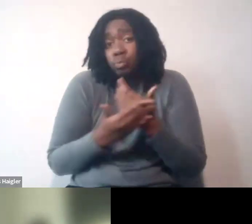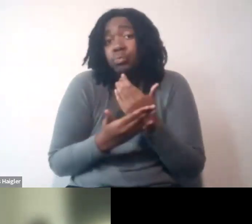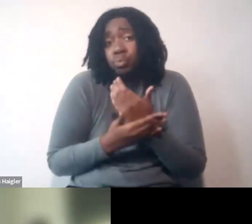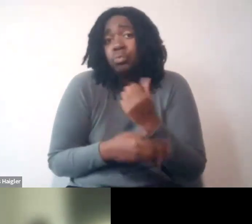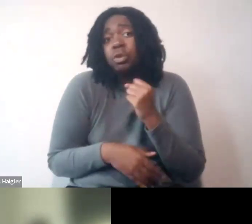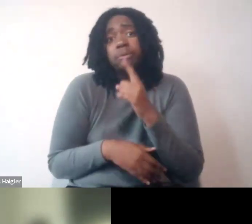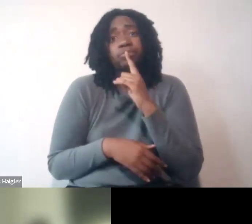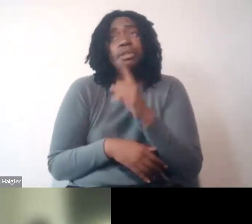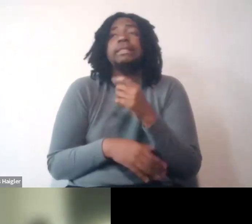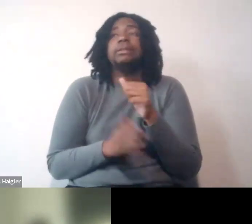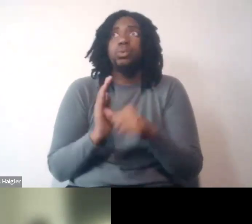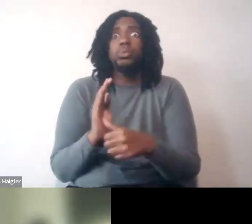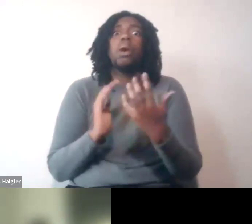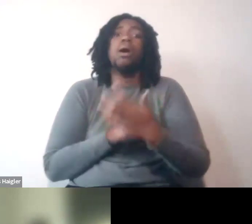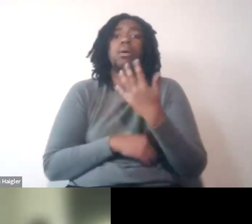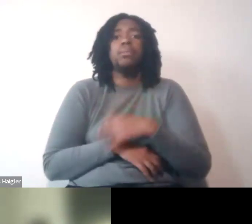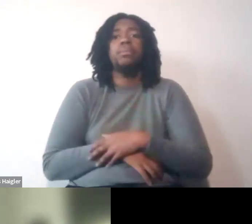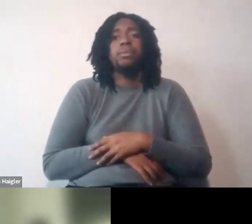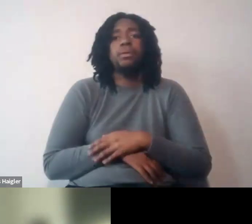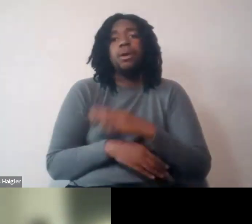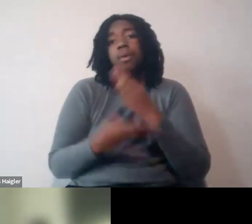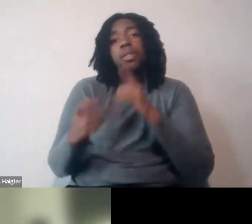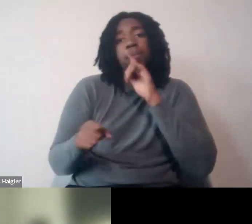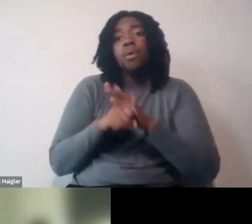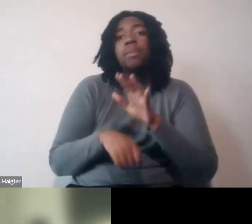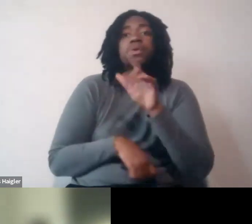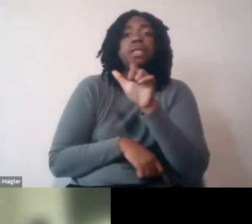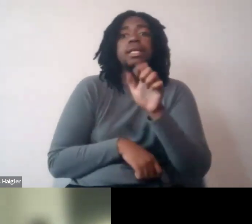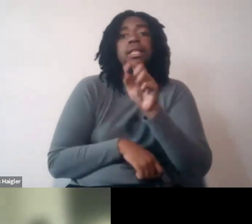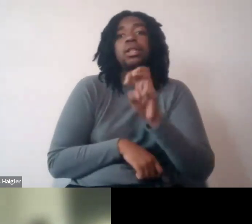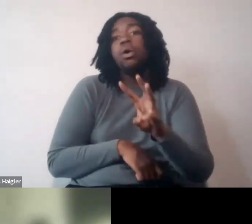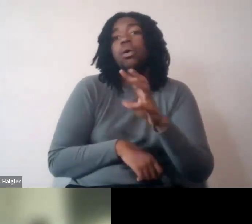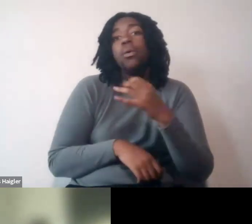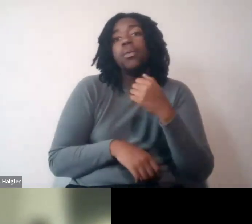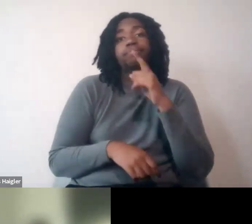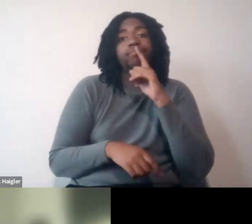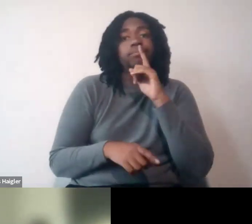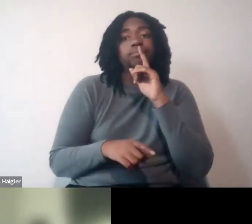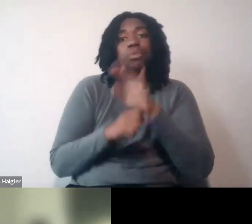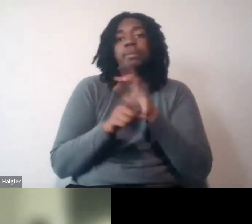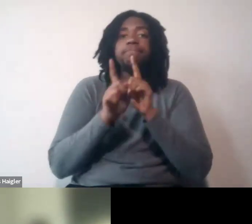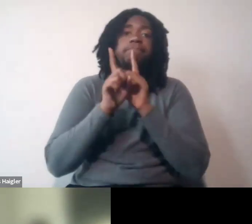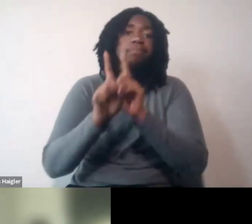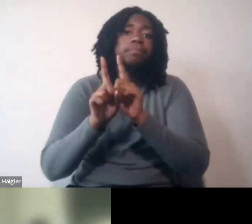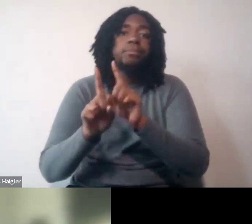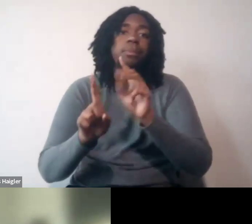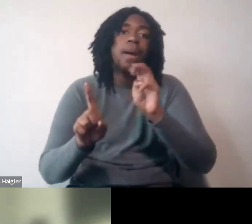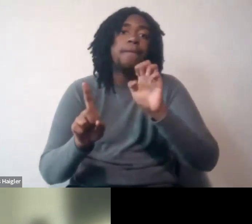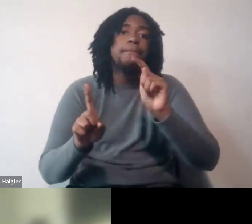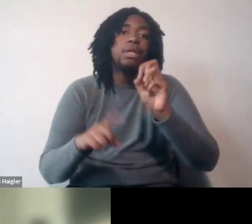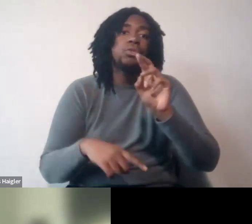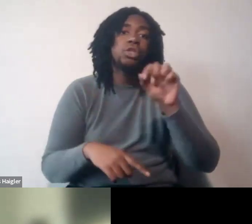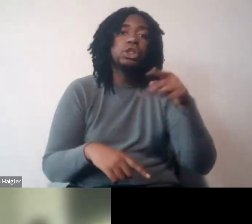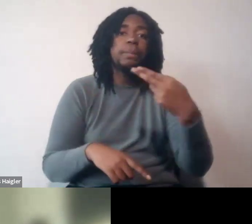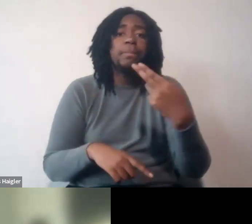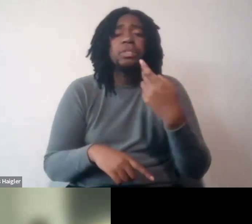And part of the promise from Lee&Low is for the winner is mentorship, right, with the manuscript and with the author. So